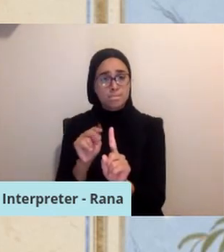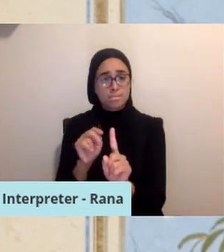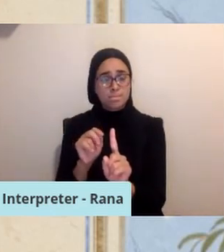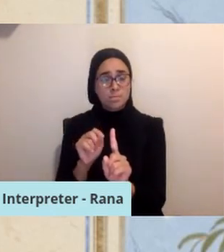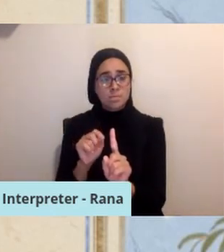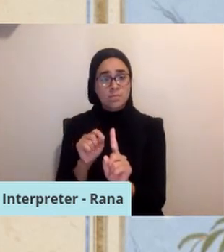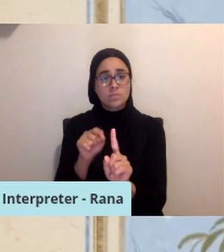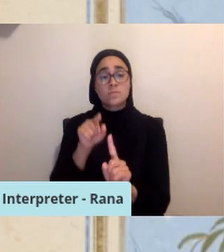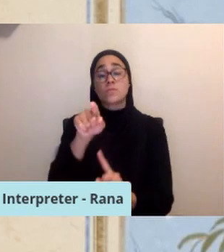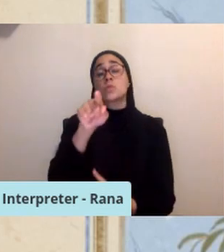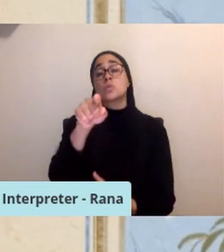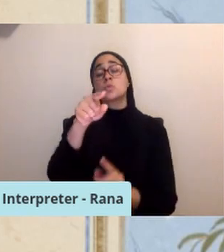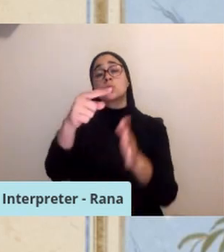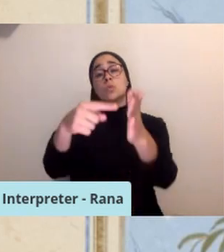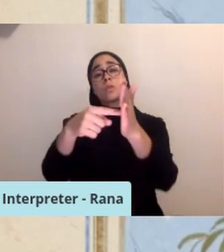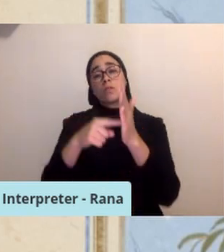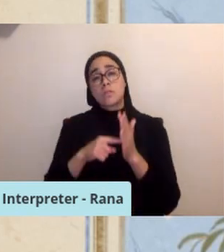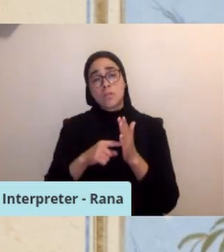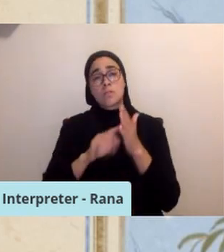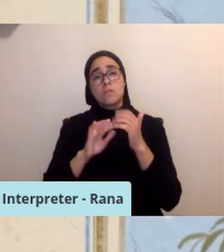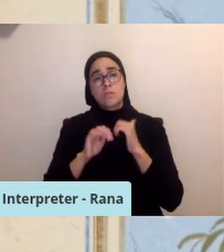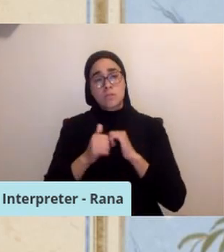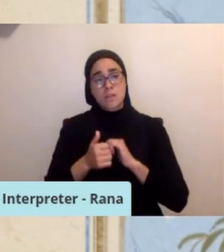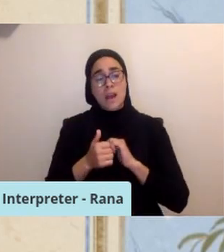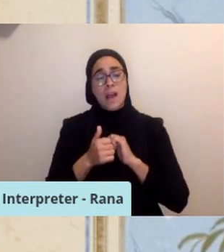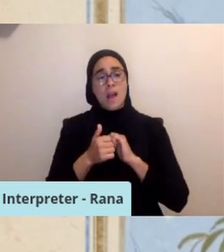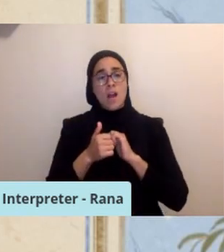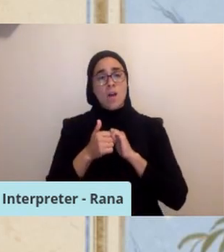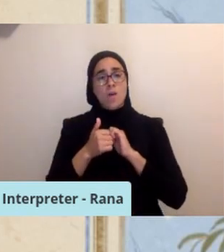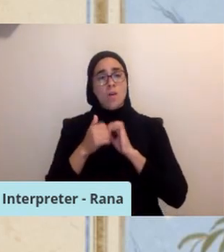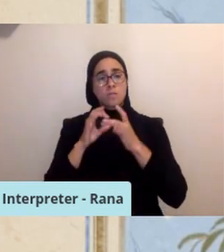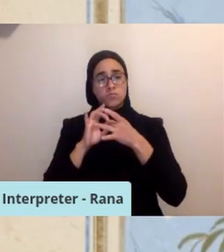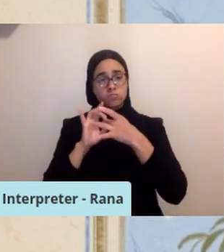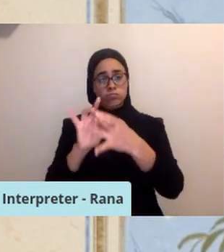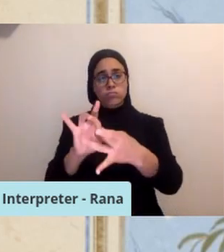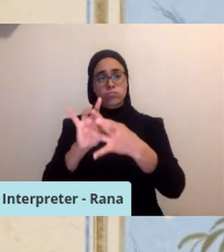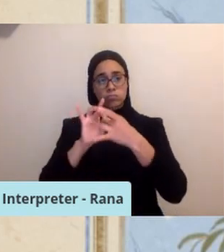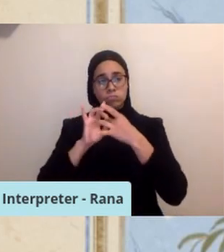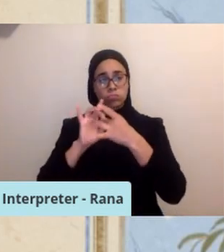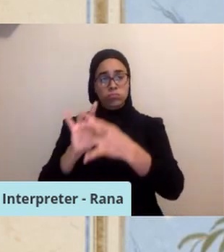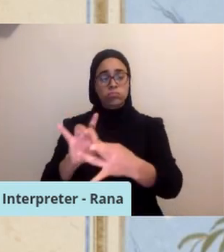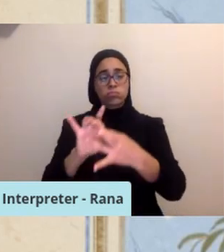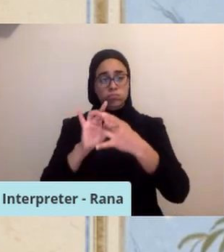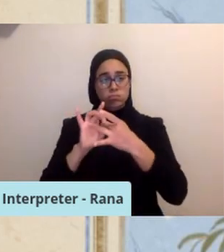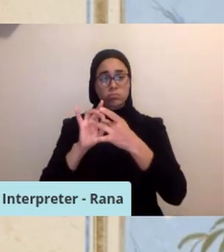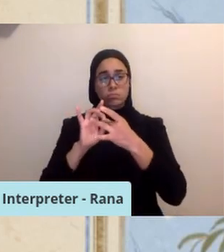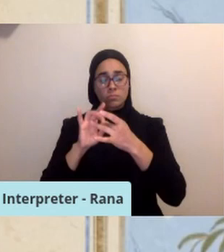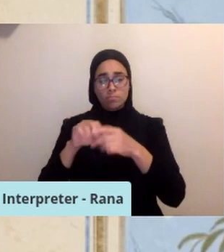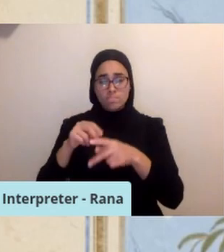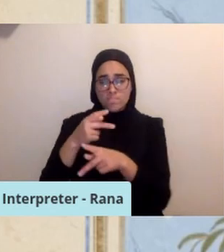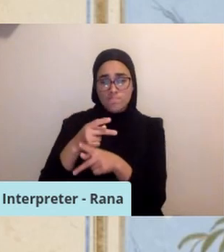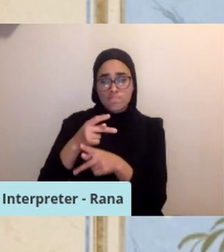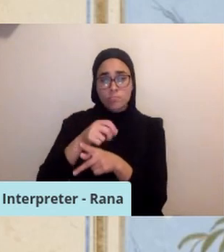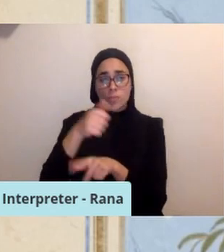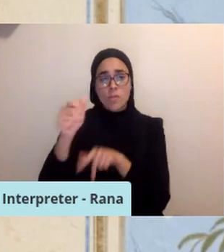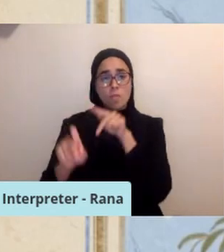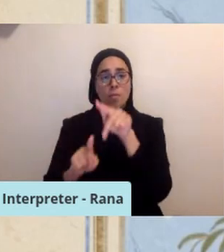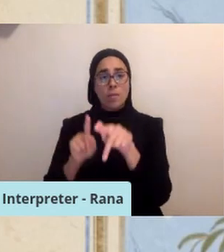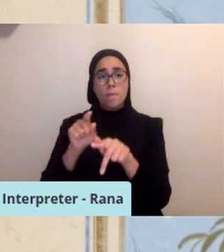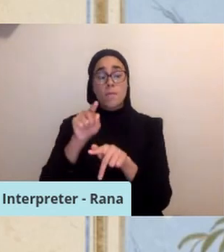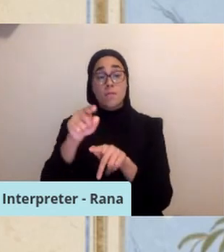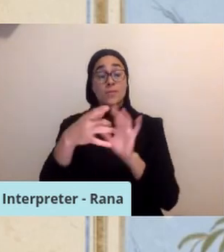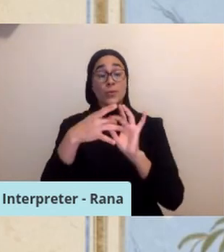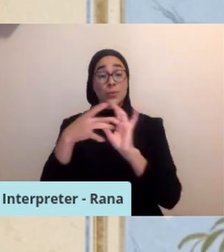You show us how to build and nurture relations and connections. You connect